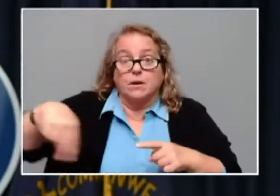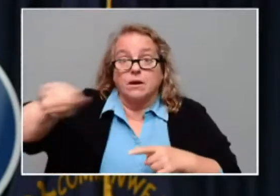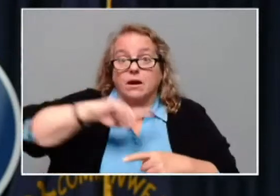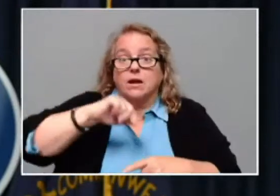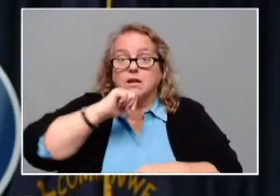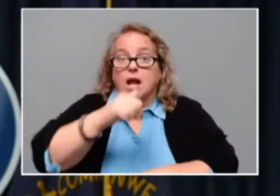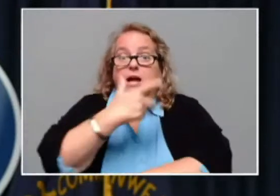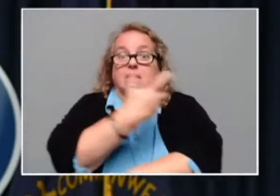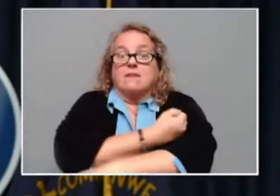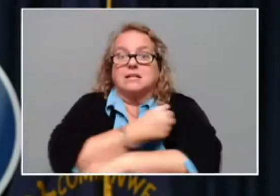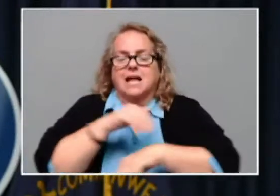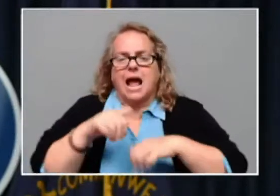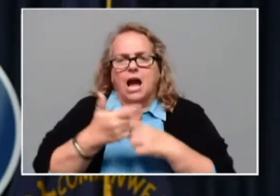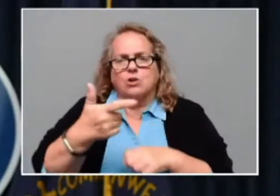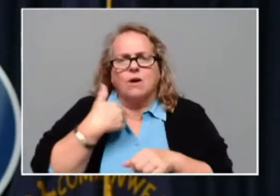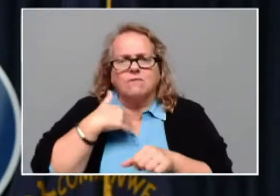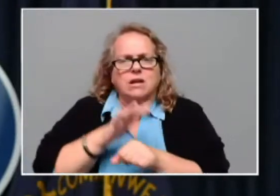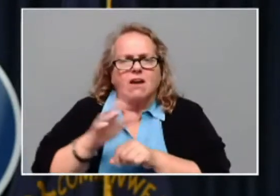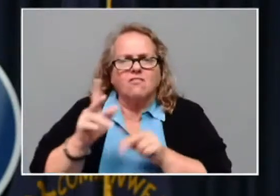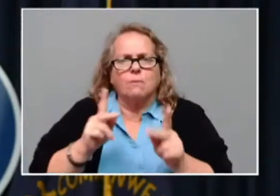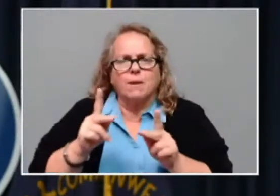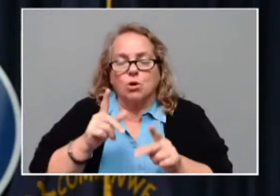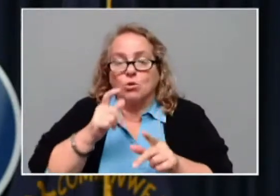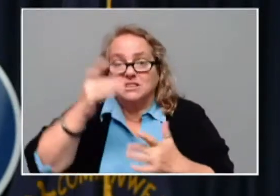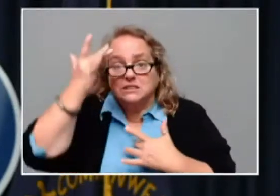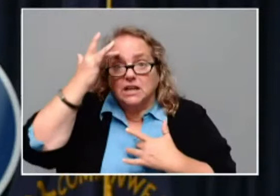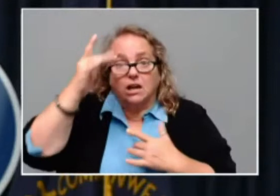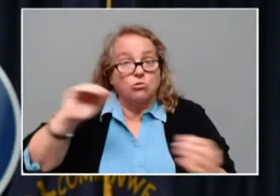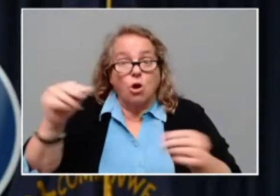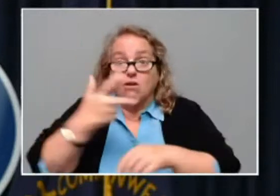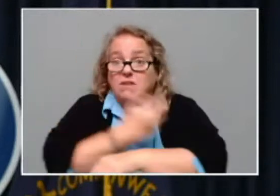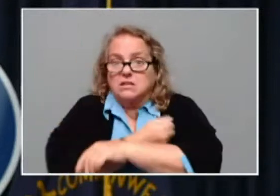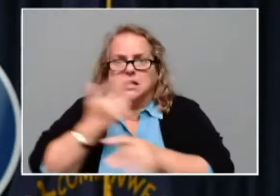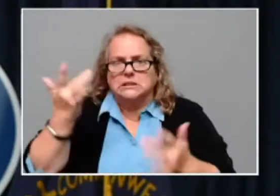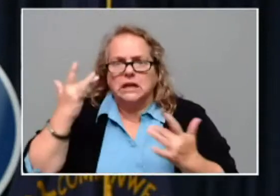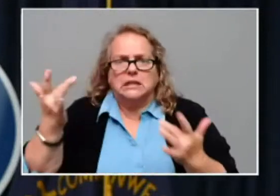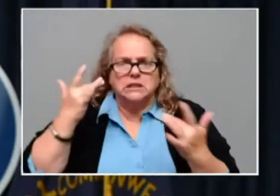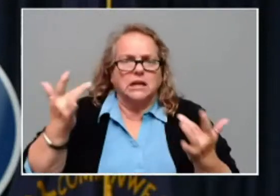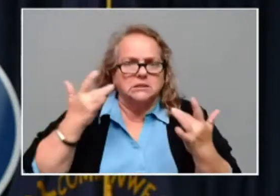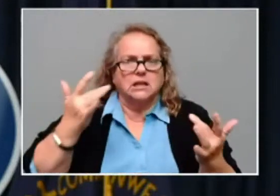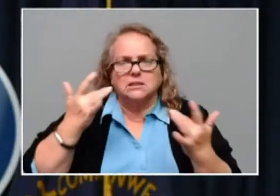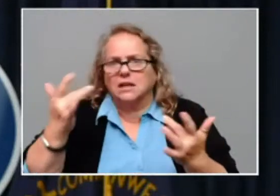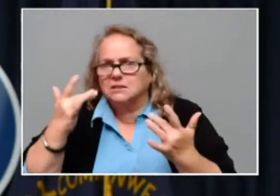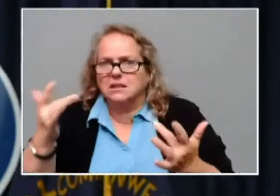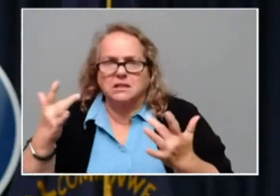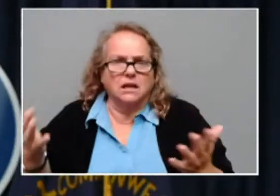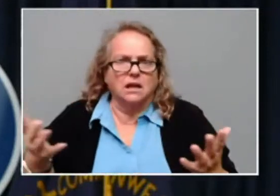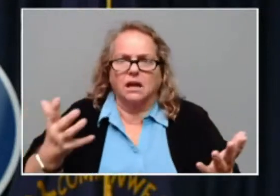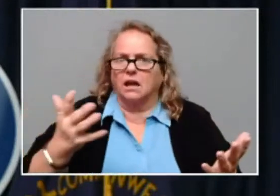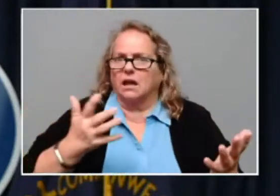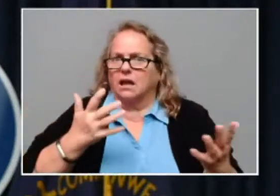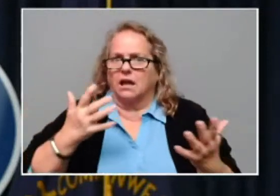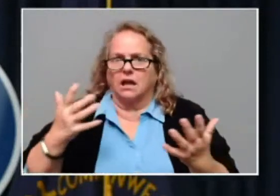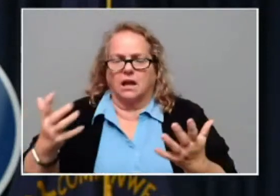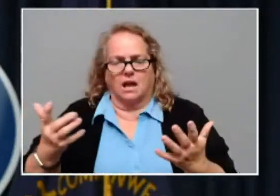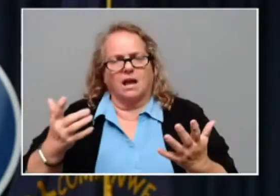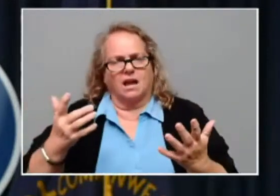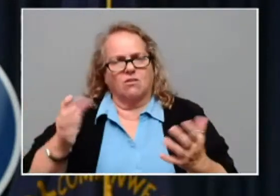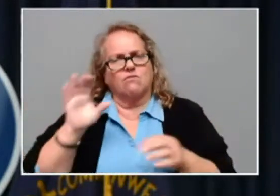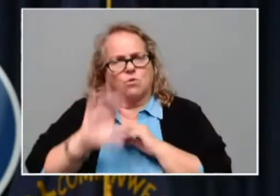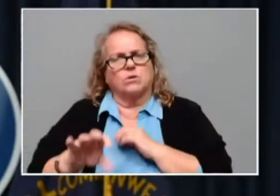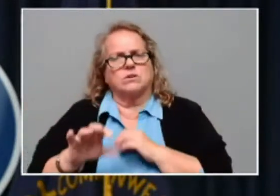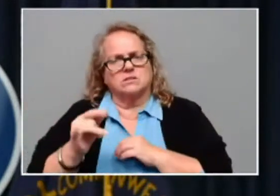enough people for each shift when the Delta variant can come in and fully wipe folks out? So